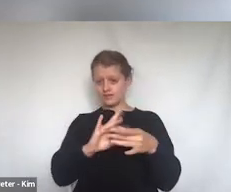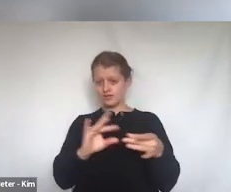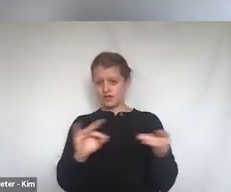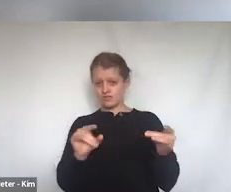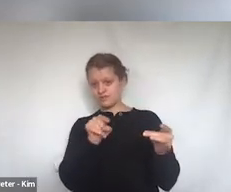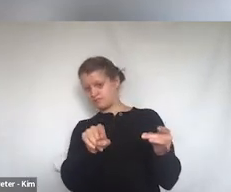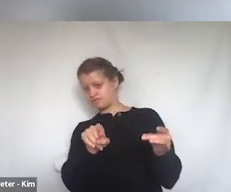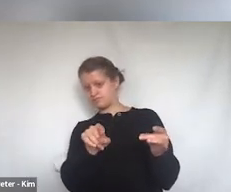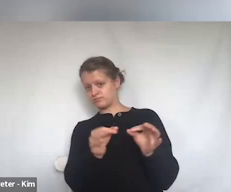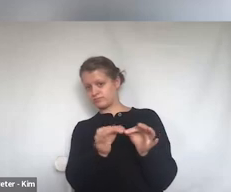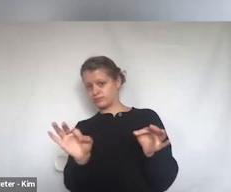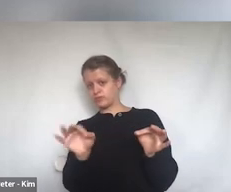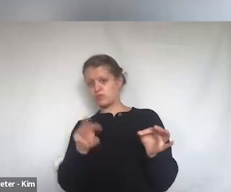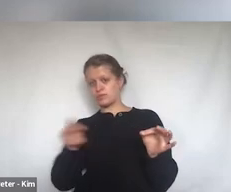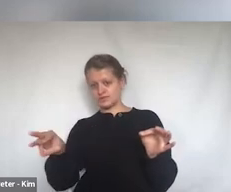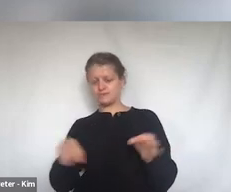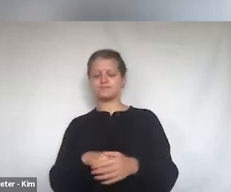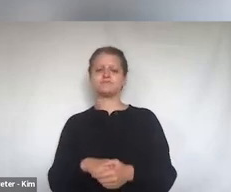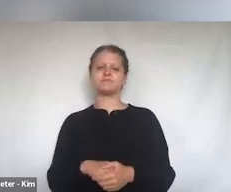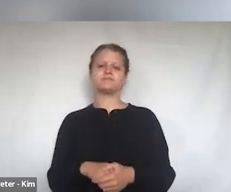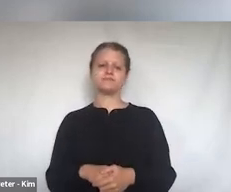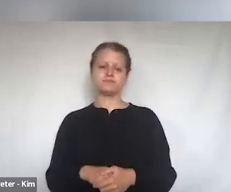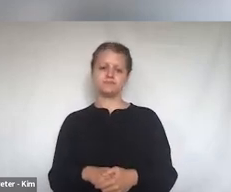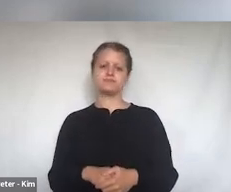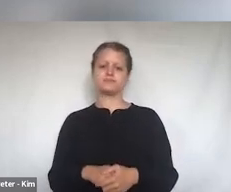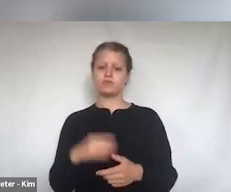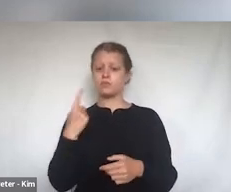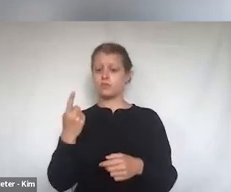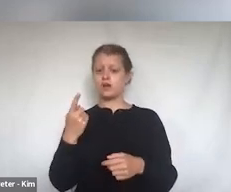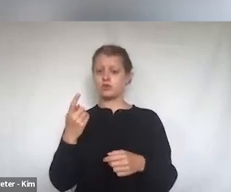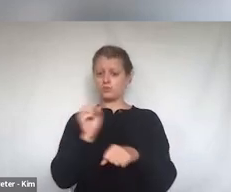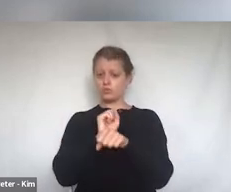I heard my colleague told me once that